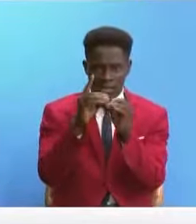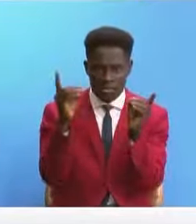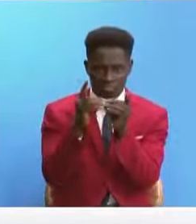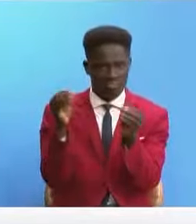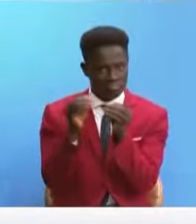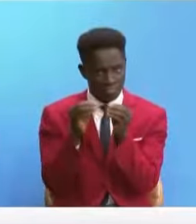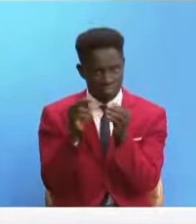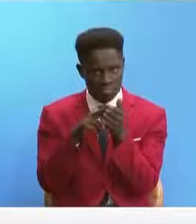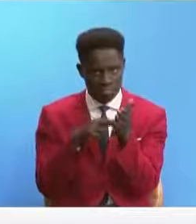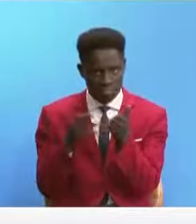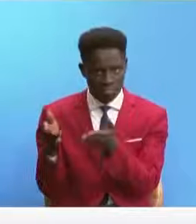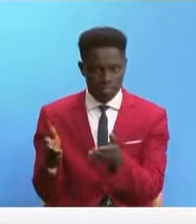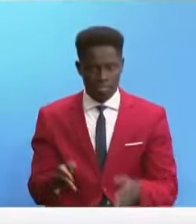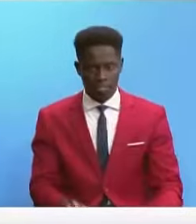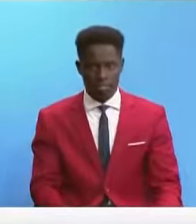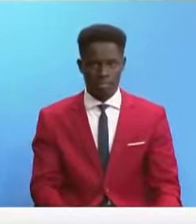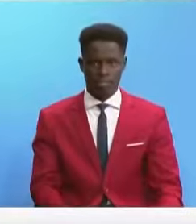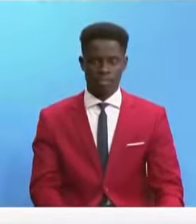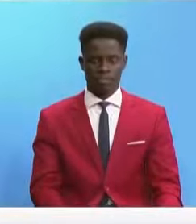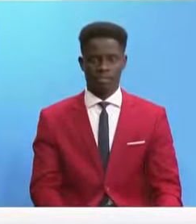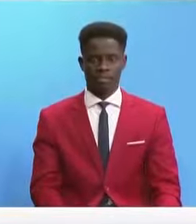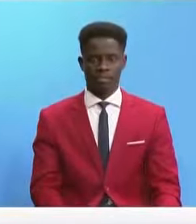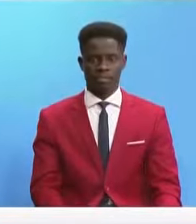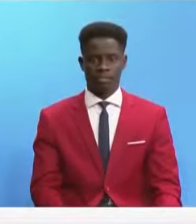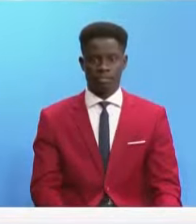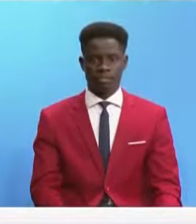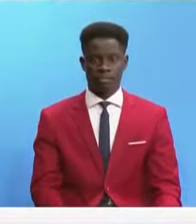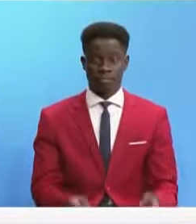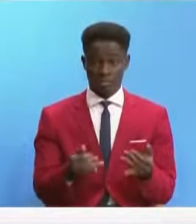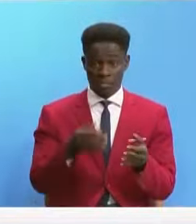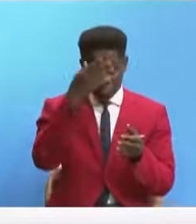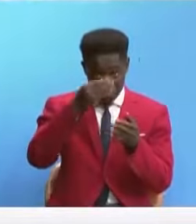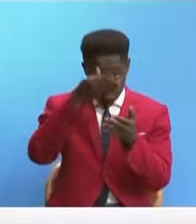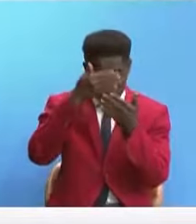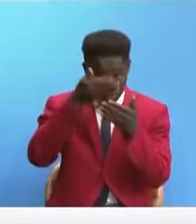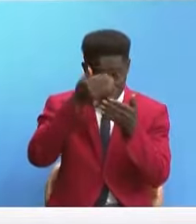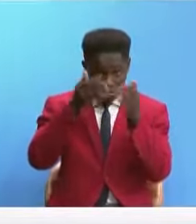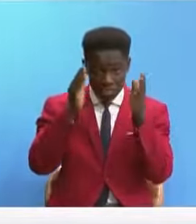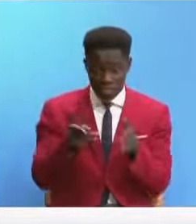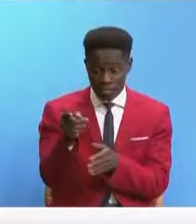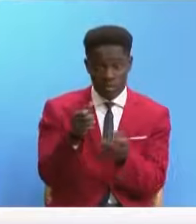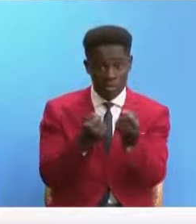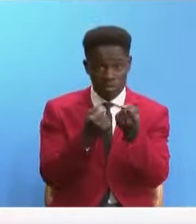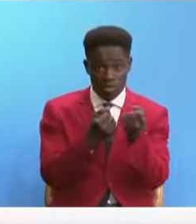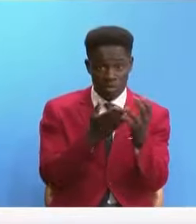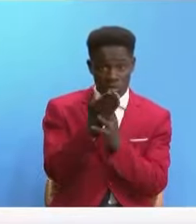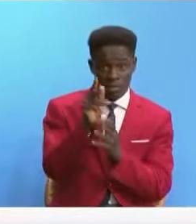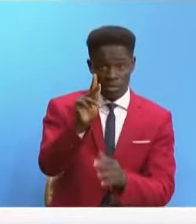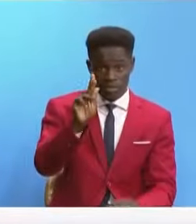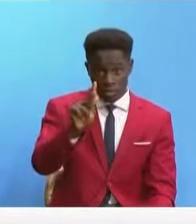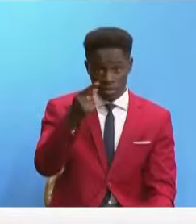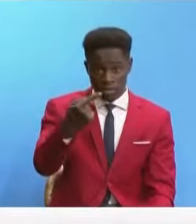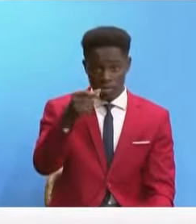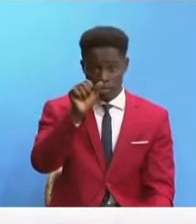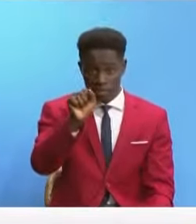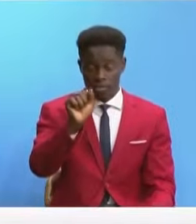reports. As a way of promoting academic excellence among learners being supported under the Keeping Girls in School program, KGS, the